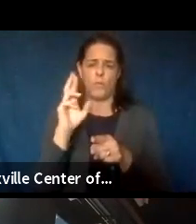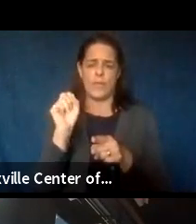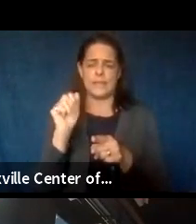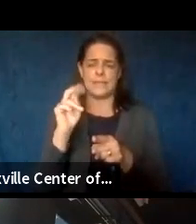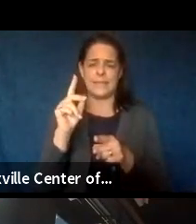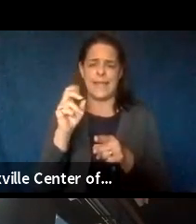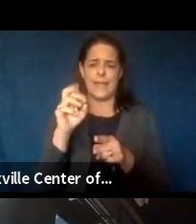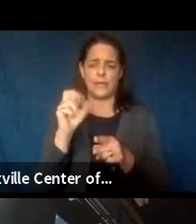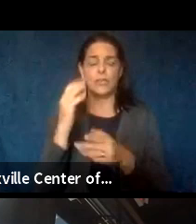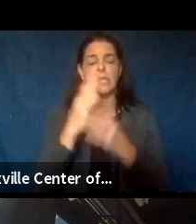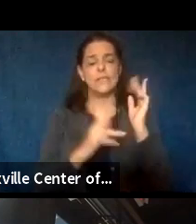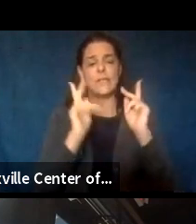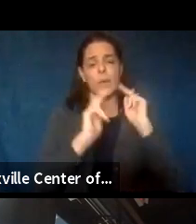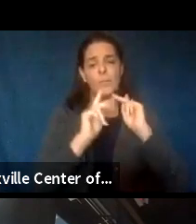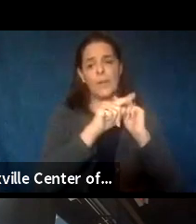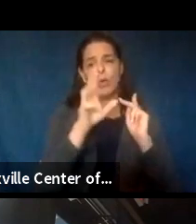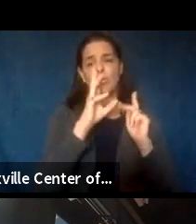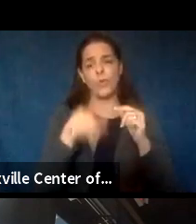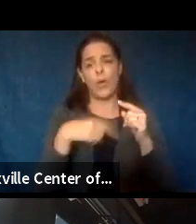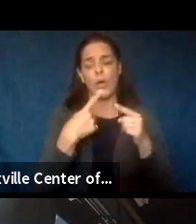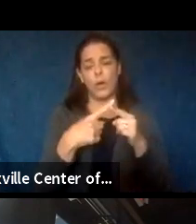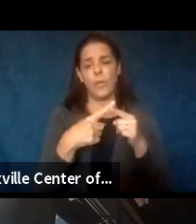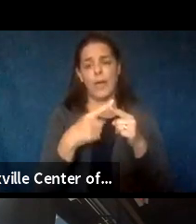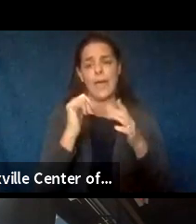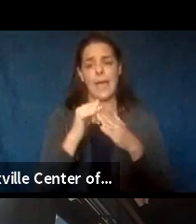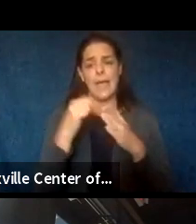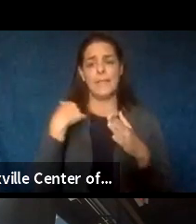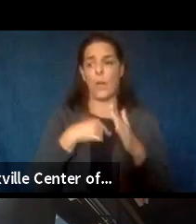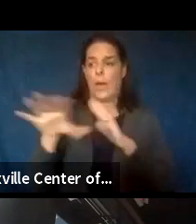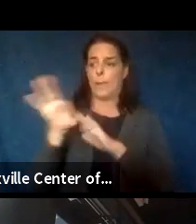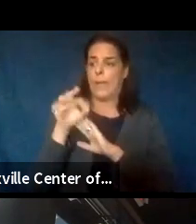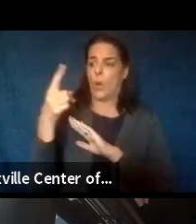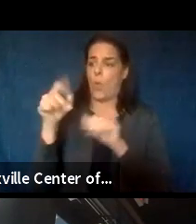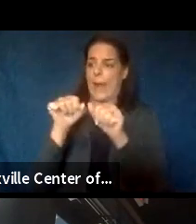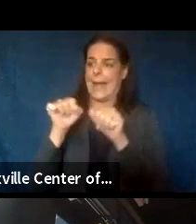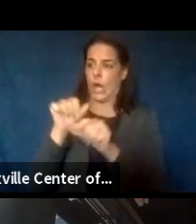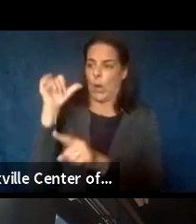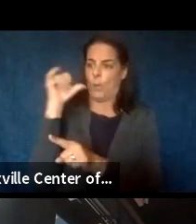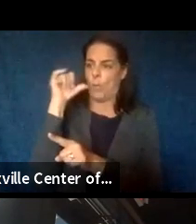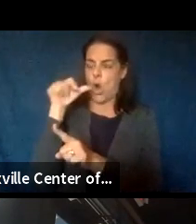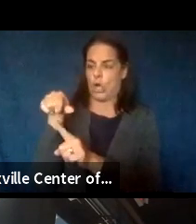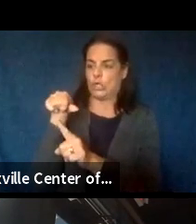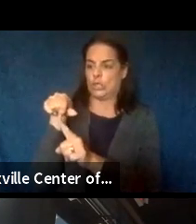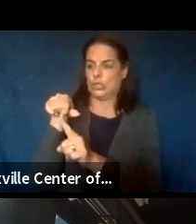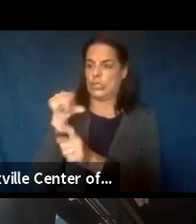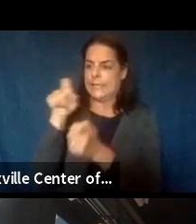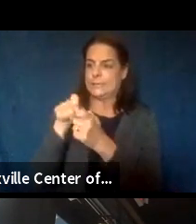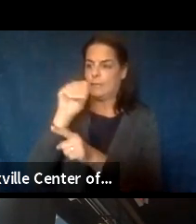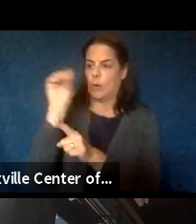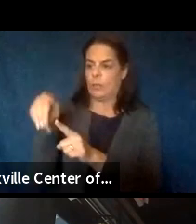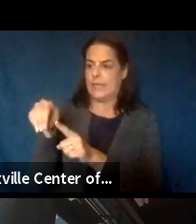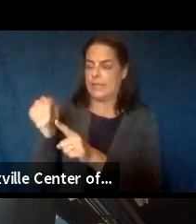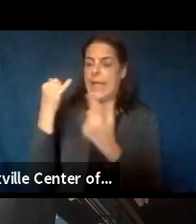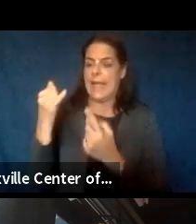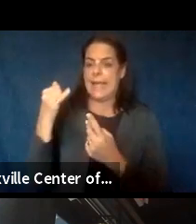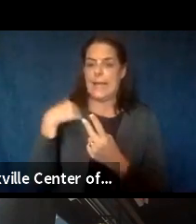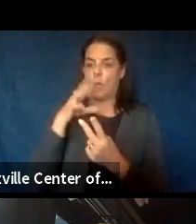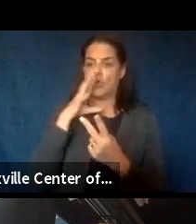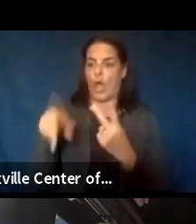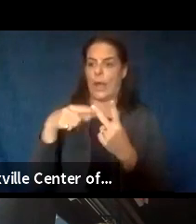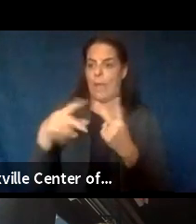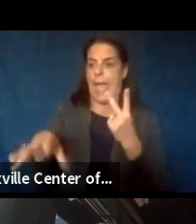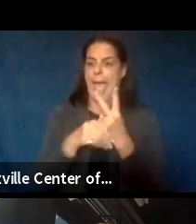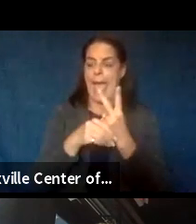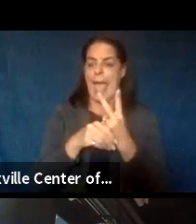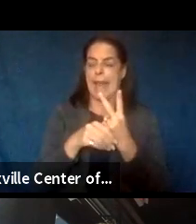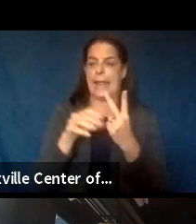some of the public has talked about the fact that we've, picked one area, bars, and a specific percentage, and now we're maybe talking about adding brown